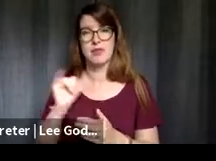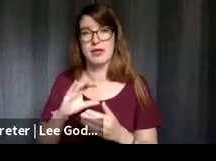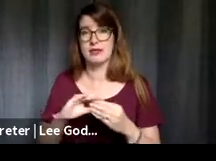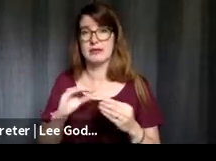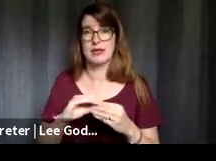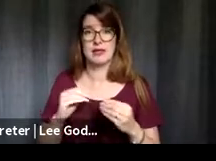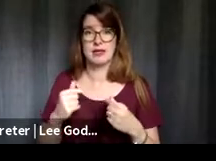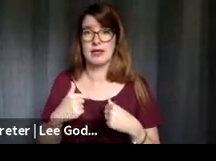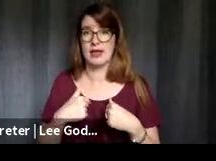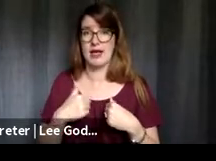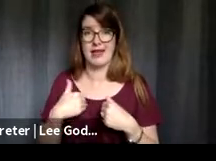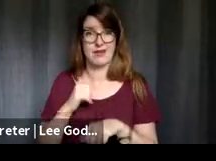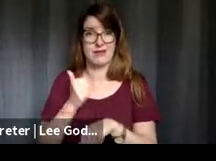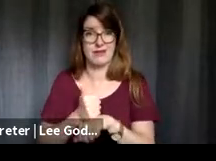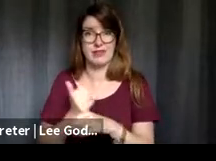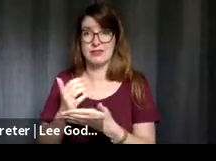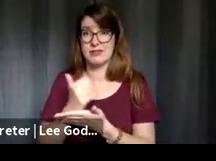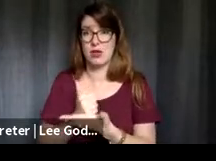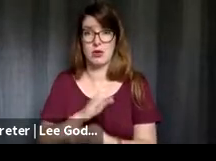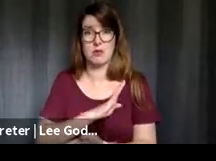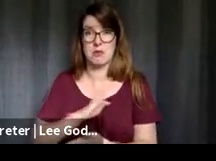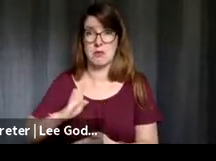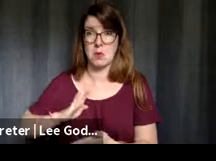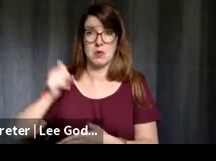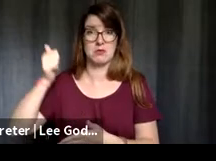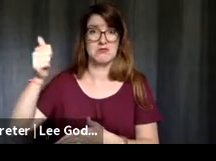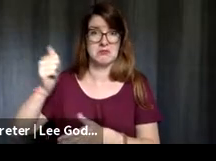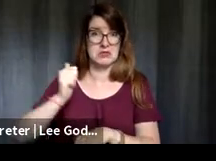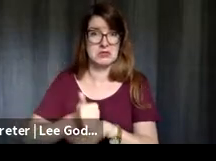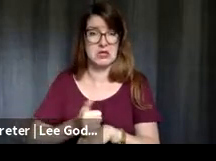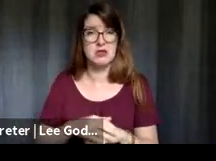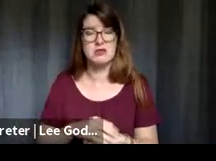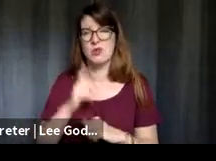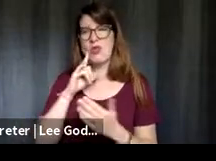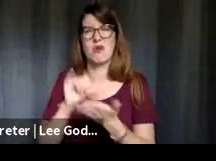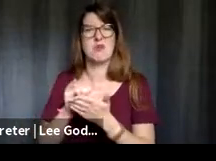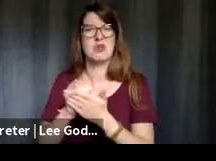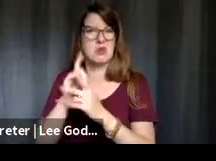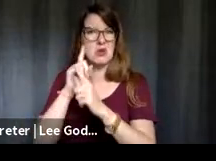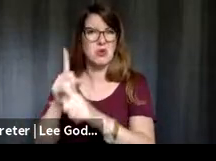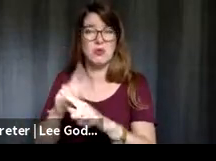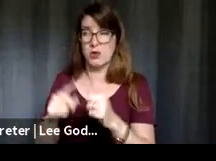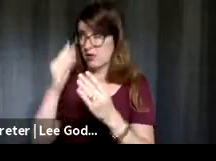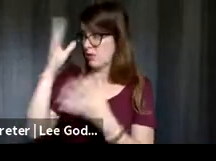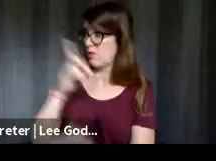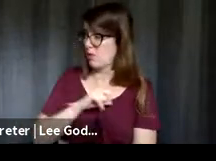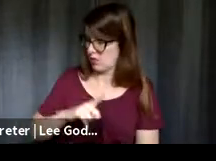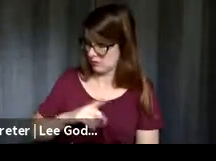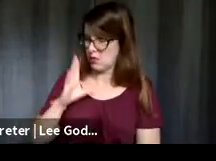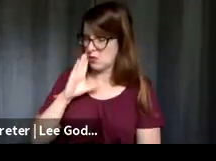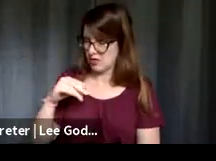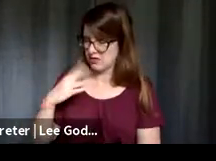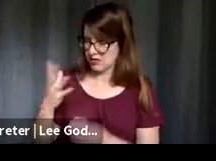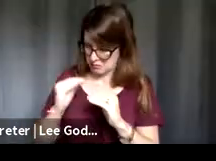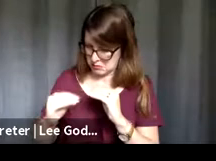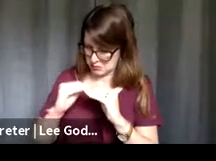said, I have a fixed salary that the board of directors sets. So impossible goal. But we told the Lord, we'll give a greater